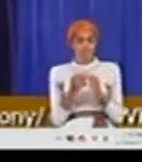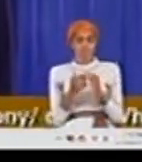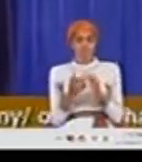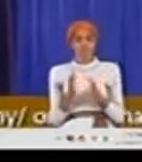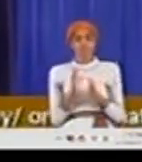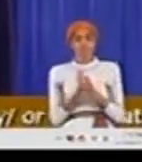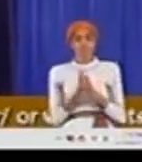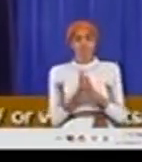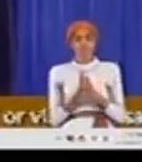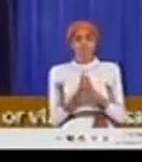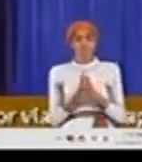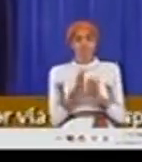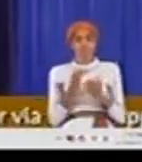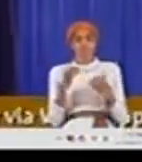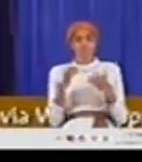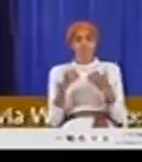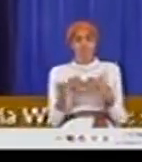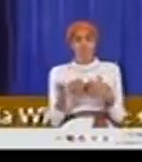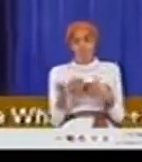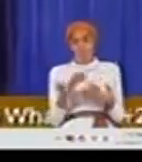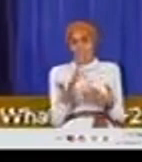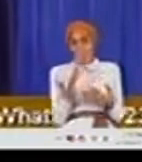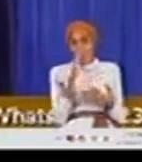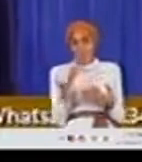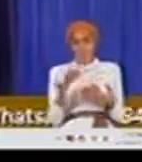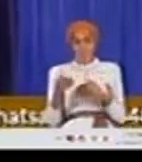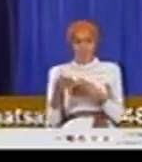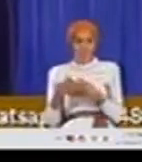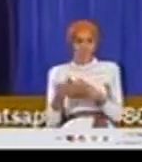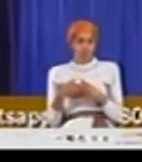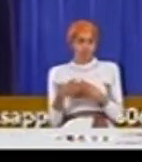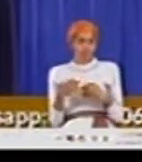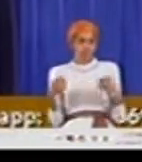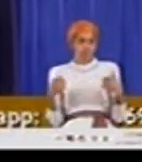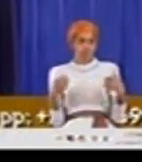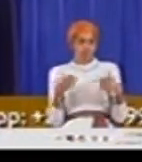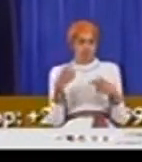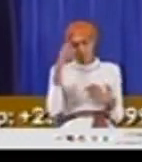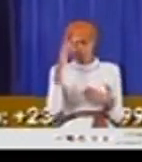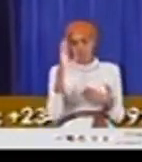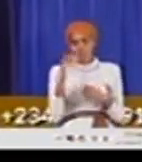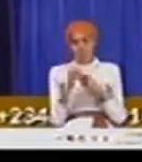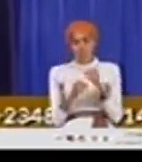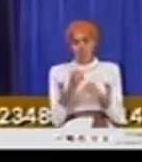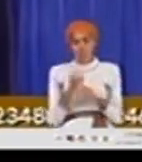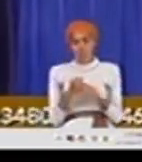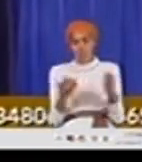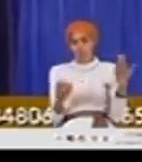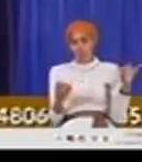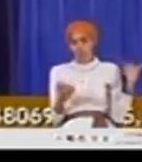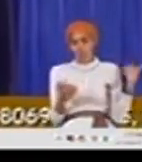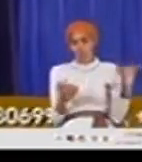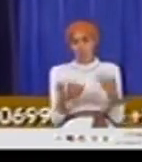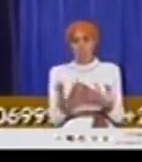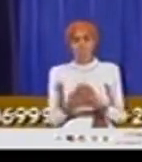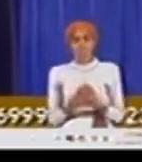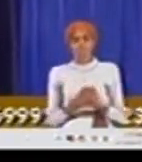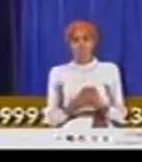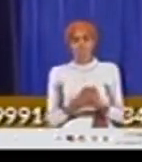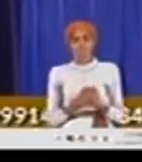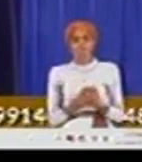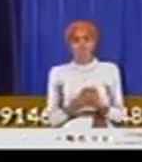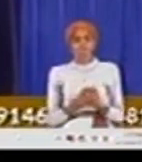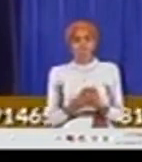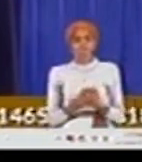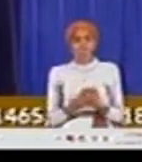also she had been having no back being s back pin for the past 5 years we call it Lumar lundis and by the grace of